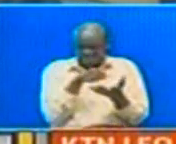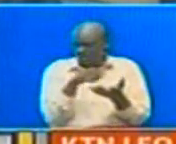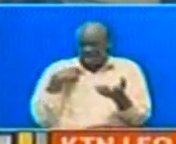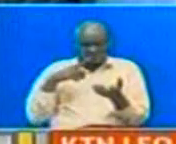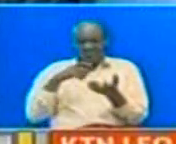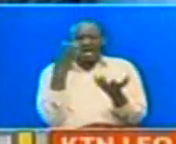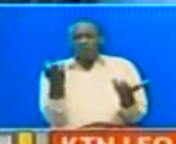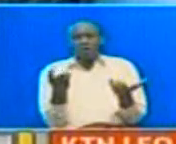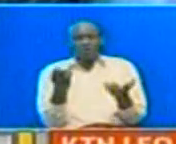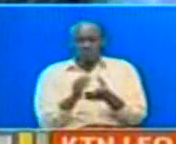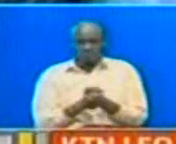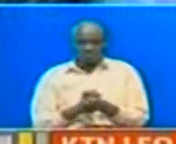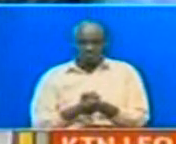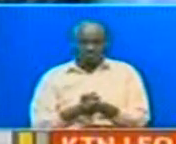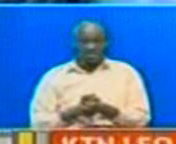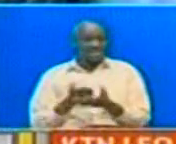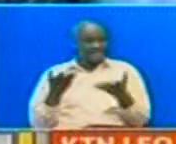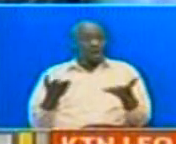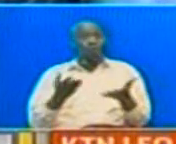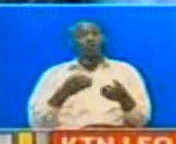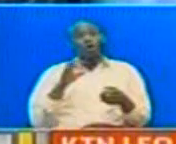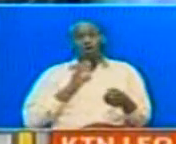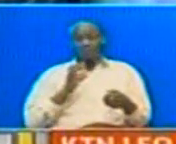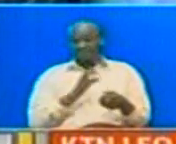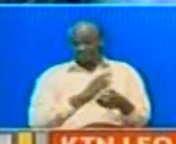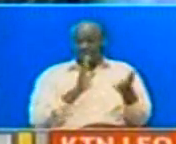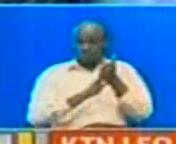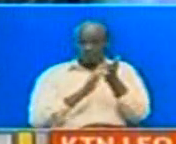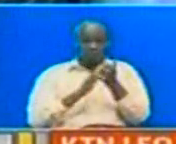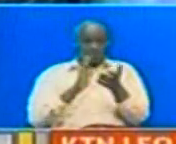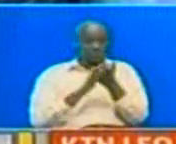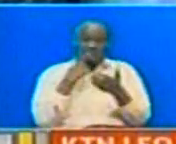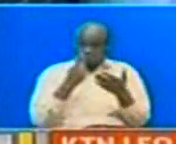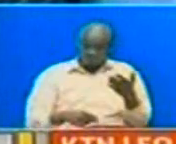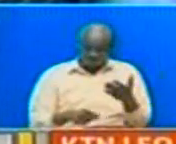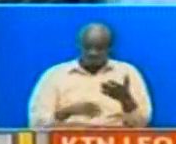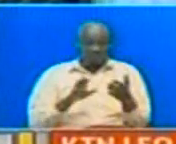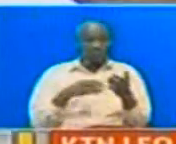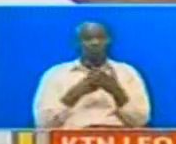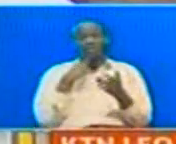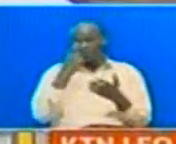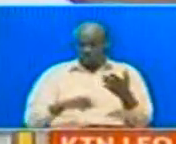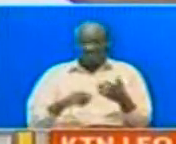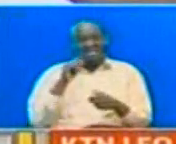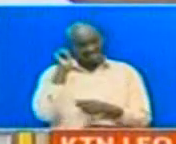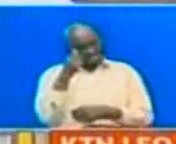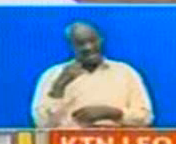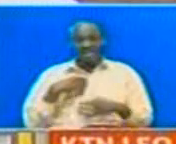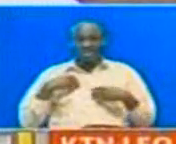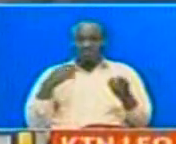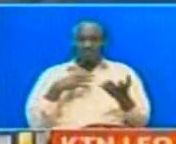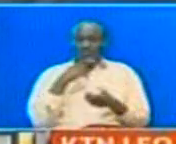is not contaminated. Baadhi ya mapendekezo ambayo kamati hiyo ilitoa ni kuwa makini zaidi kwa Wakenya na maafisa wa afya.